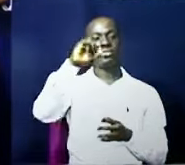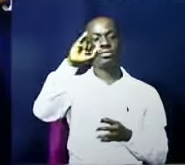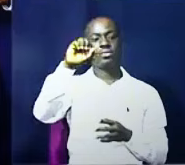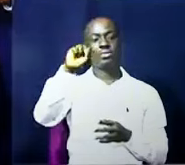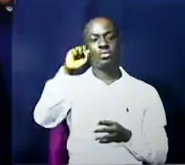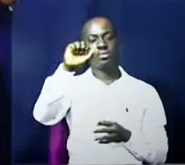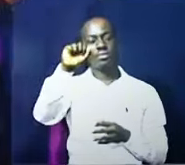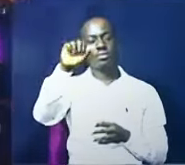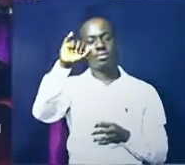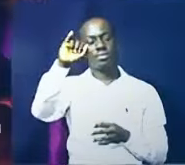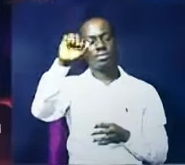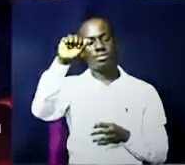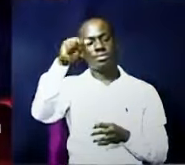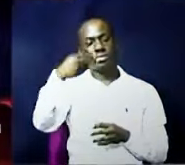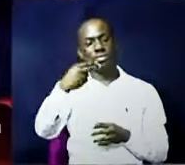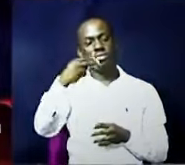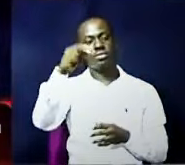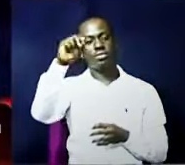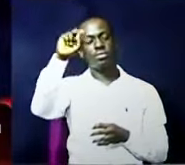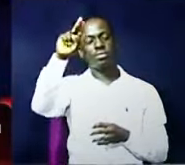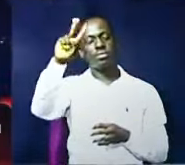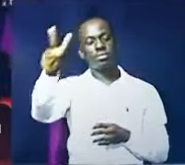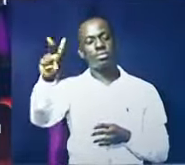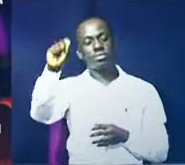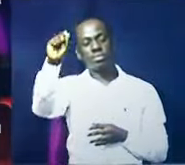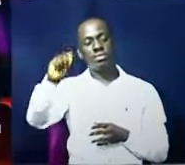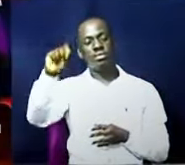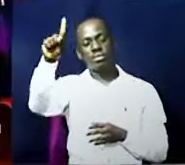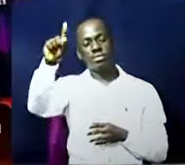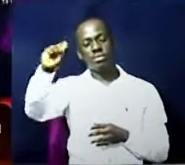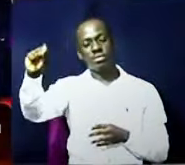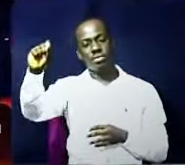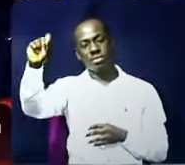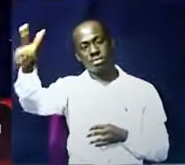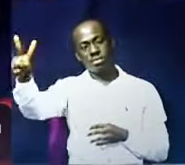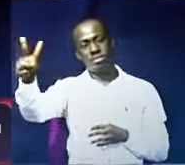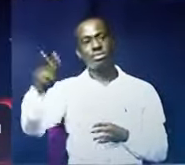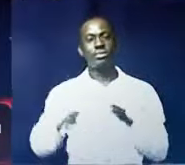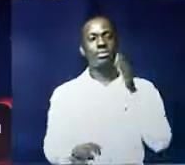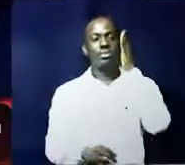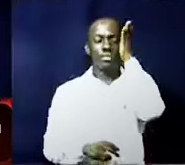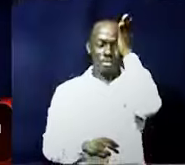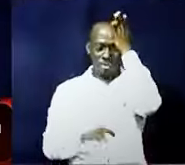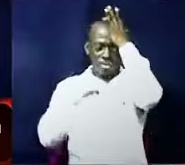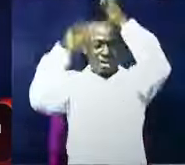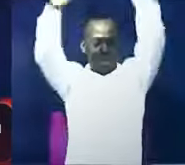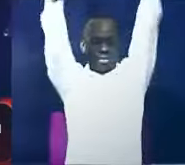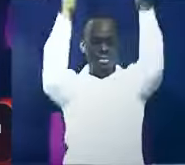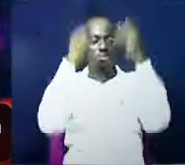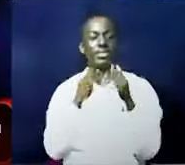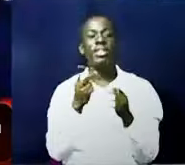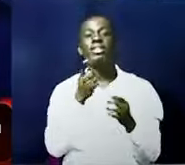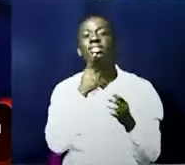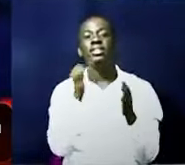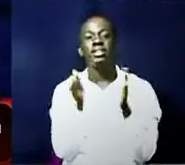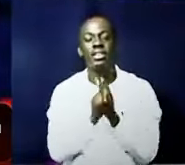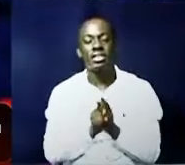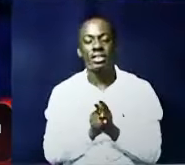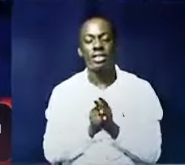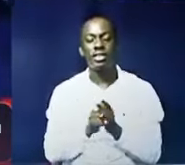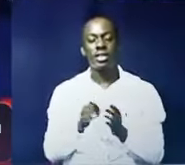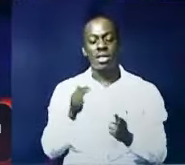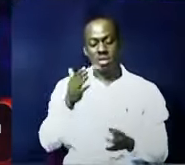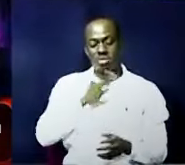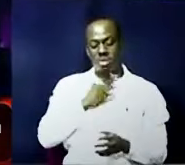and 2. Isaiah. Here is my servant. In fact, the whole of Isaiah 42 is talking about Jesus